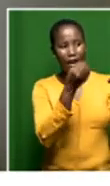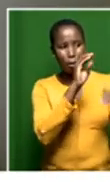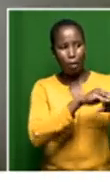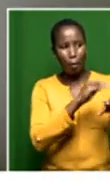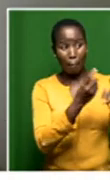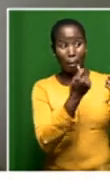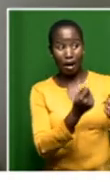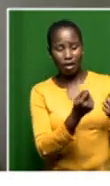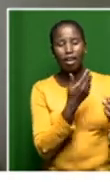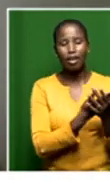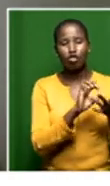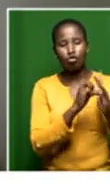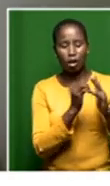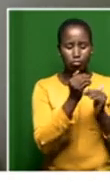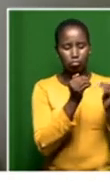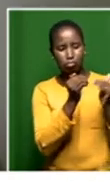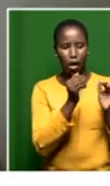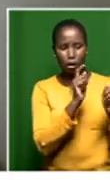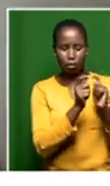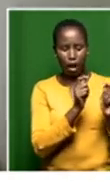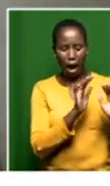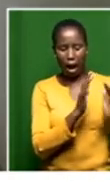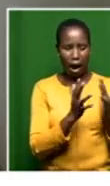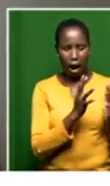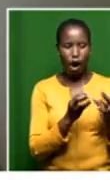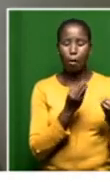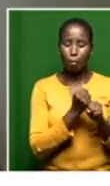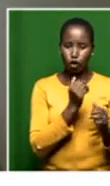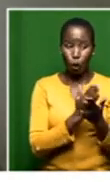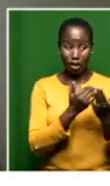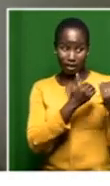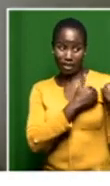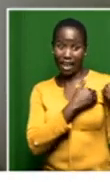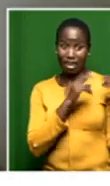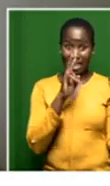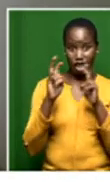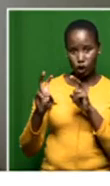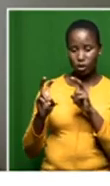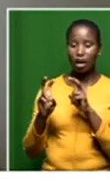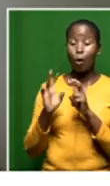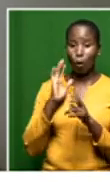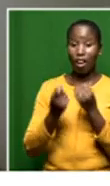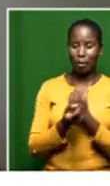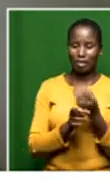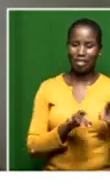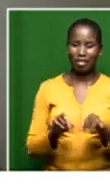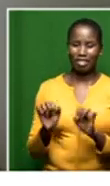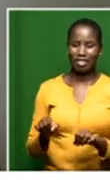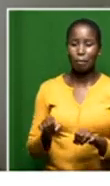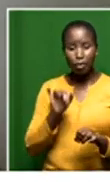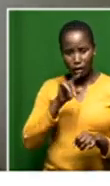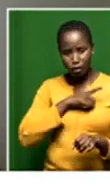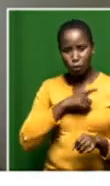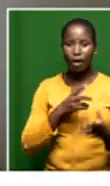will also, other safety-related issues will start to suffer as a result of that. And this is the reason why